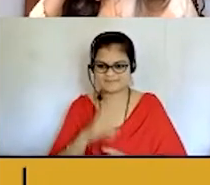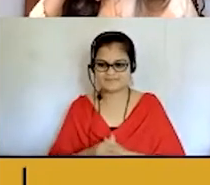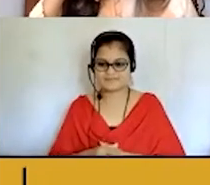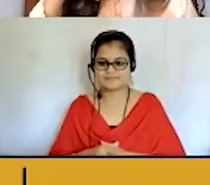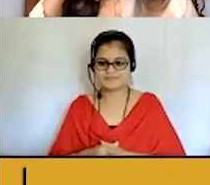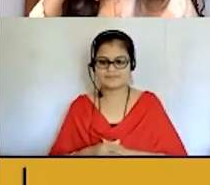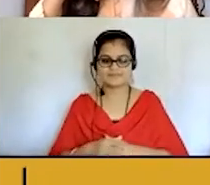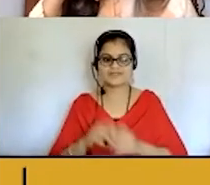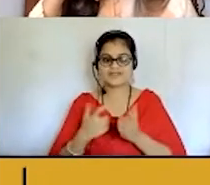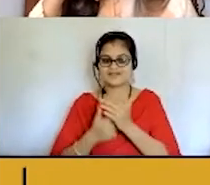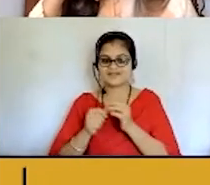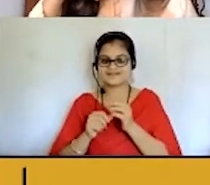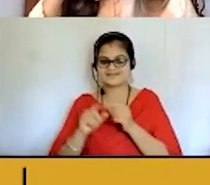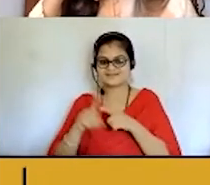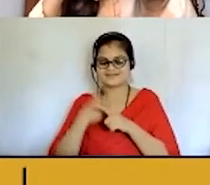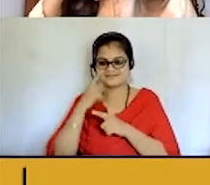Rajiv.